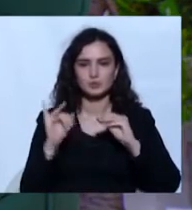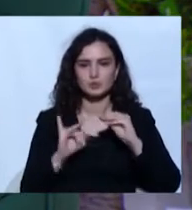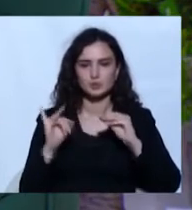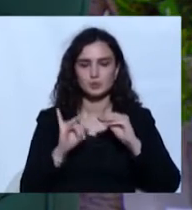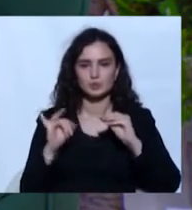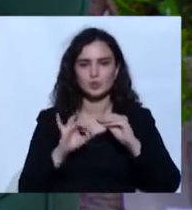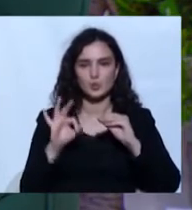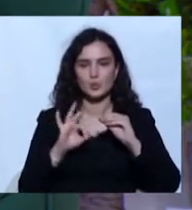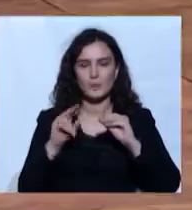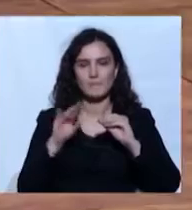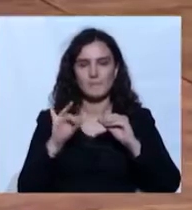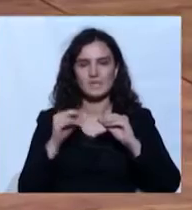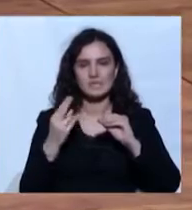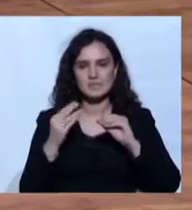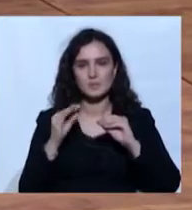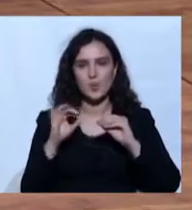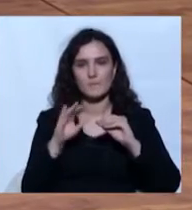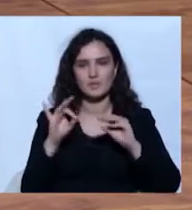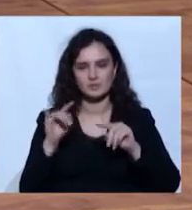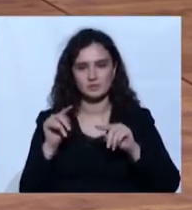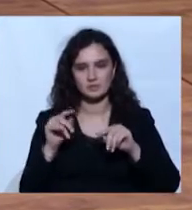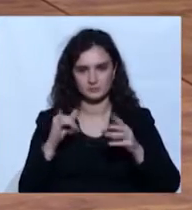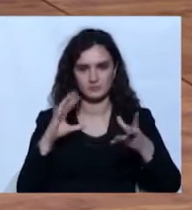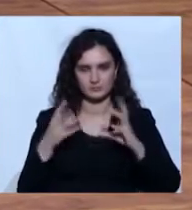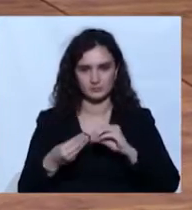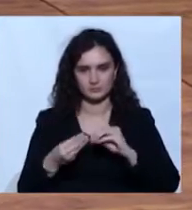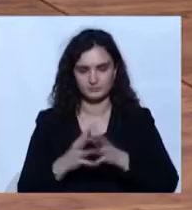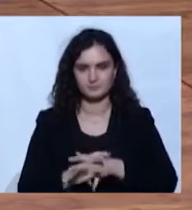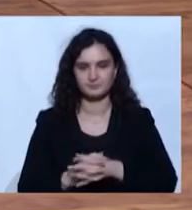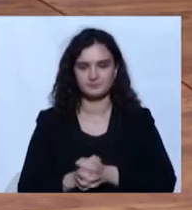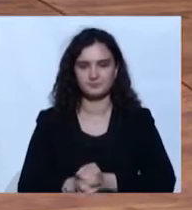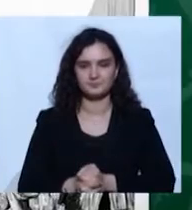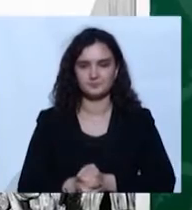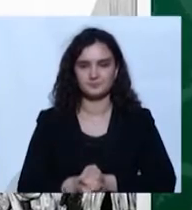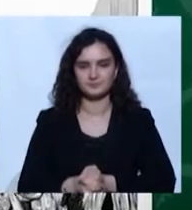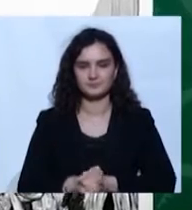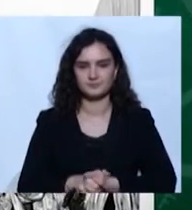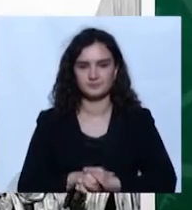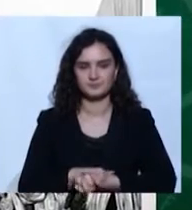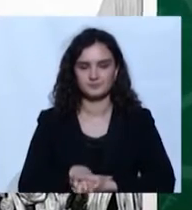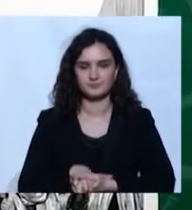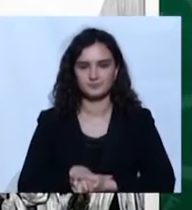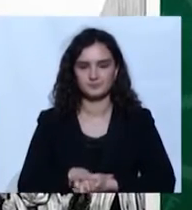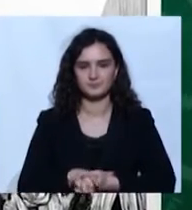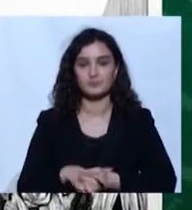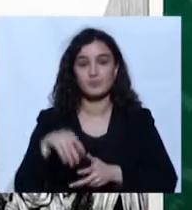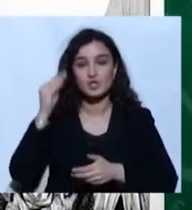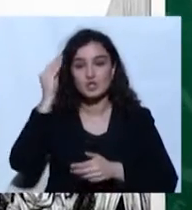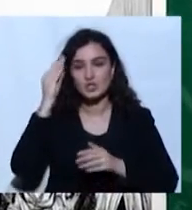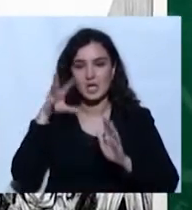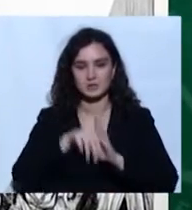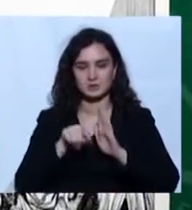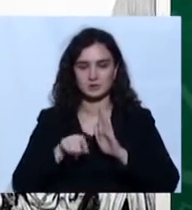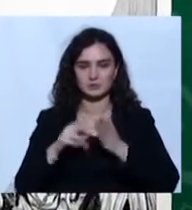actual story of The Prince and the Pauper now with our summary. Okay, well, here is the summary